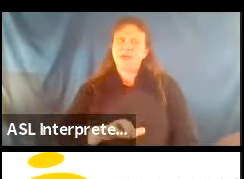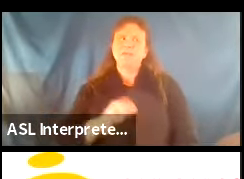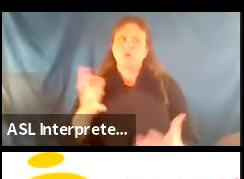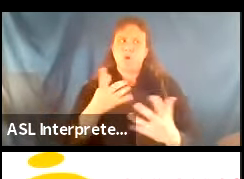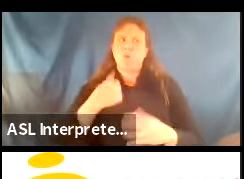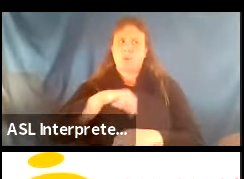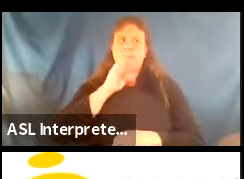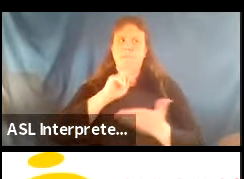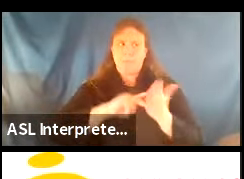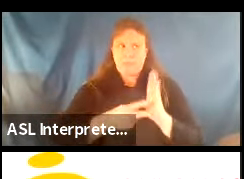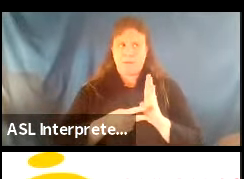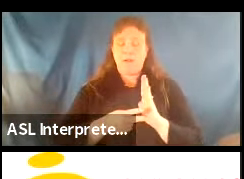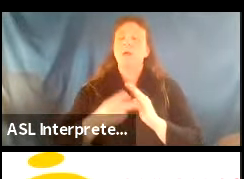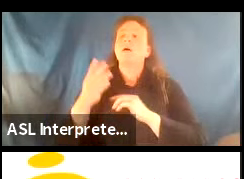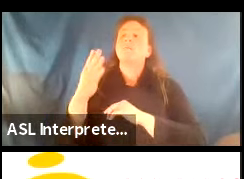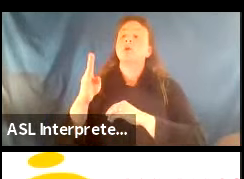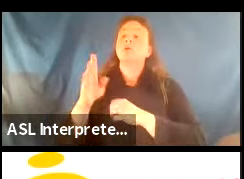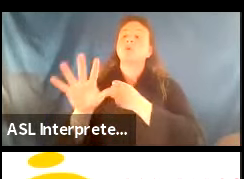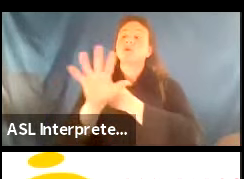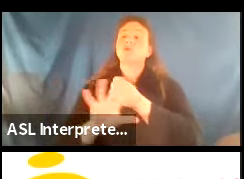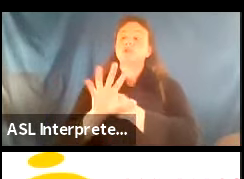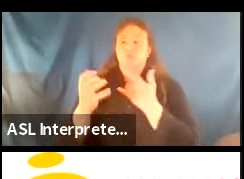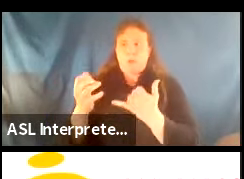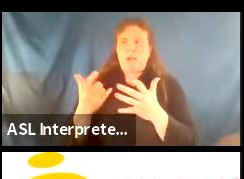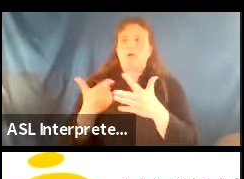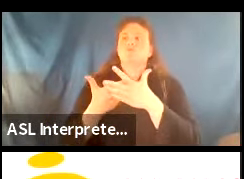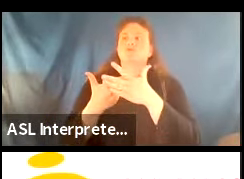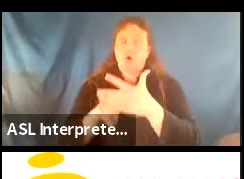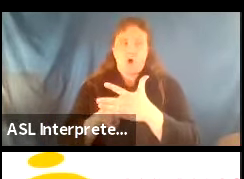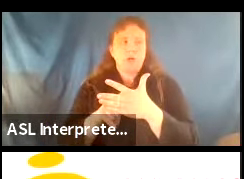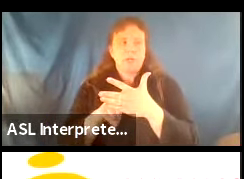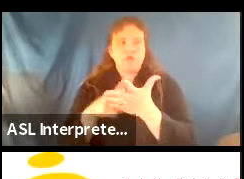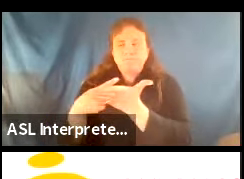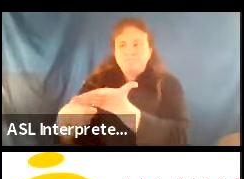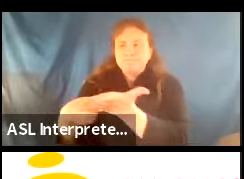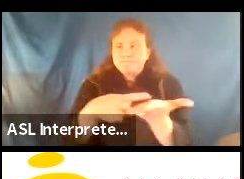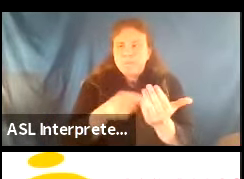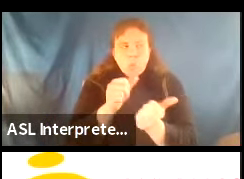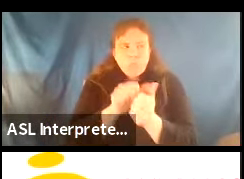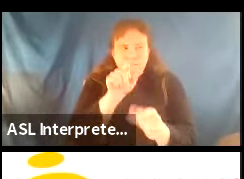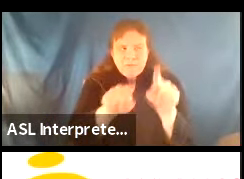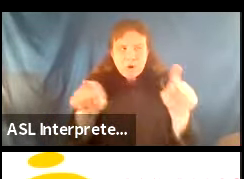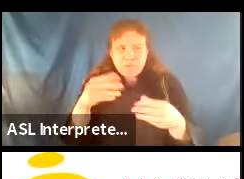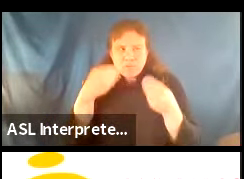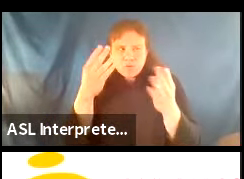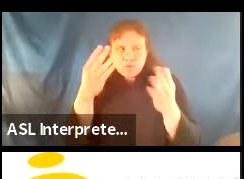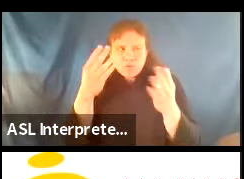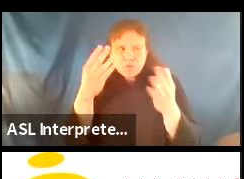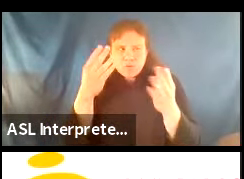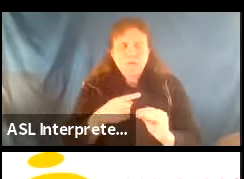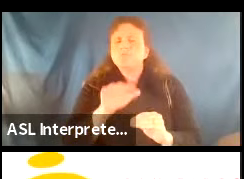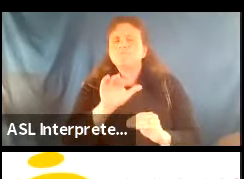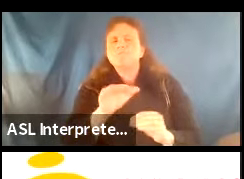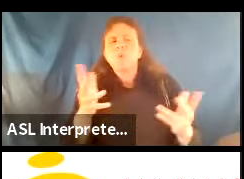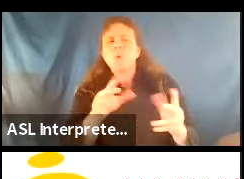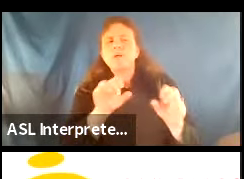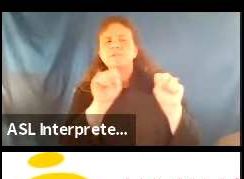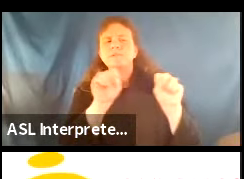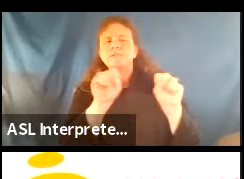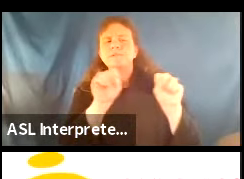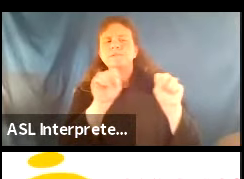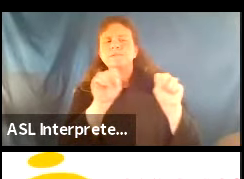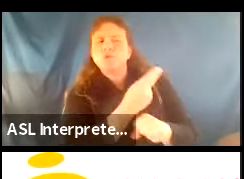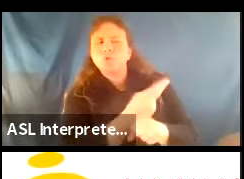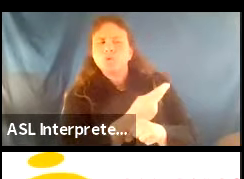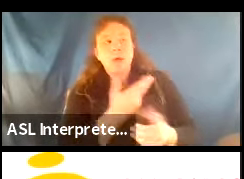to enter into discussions with various providers about what systems do you use, and maybe that system